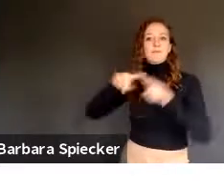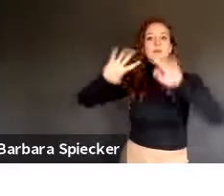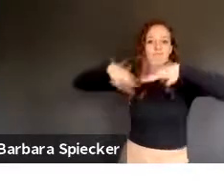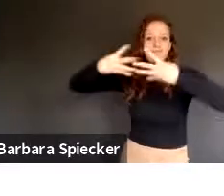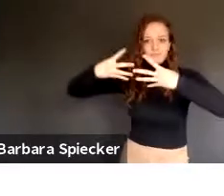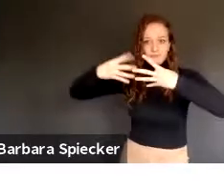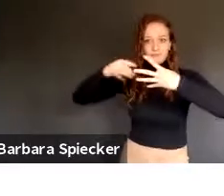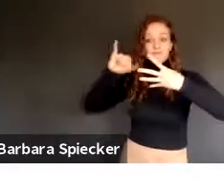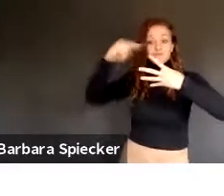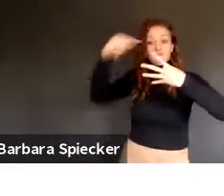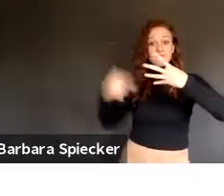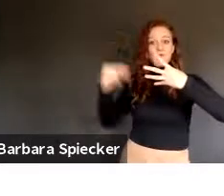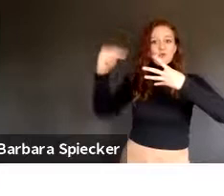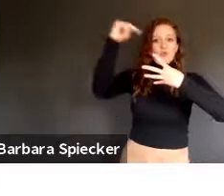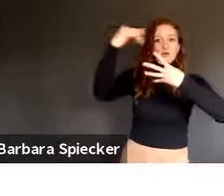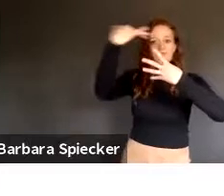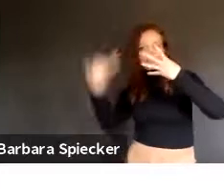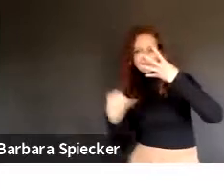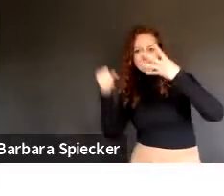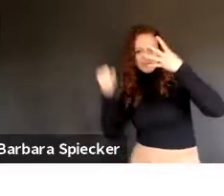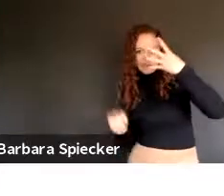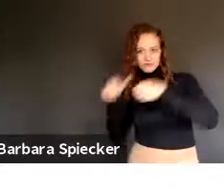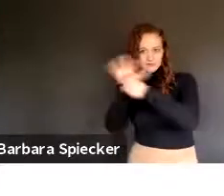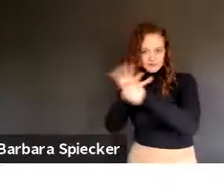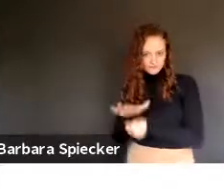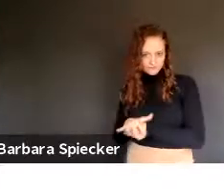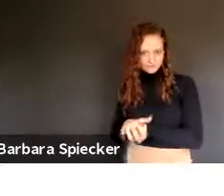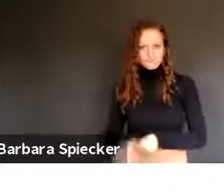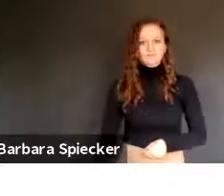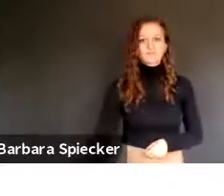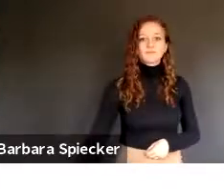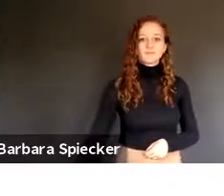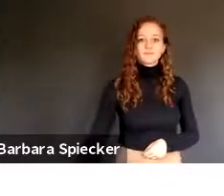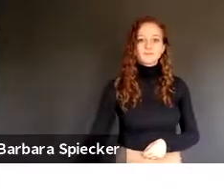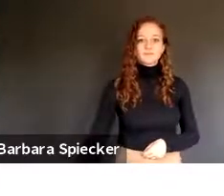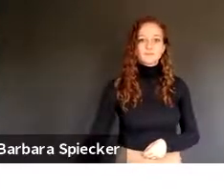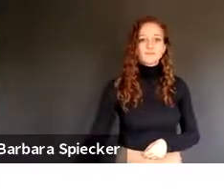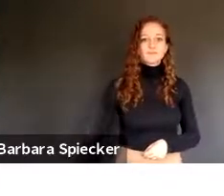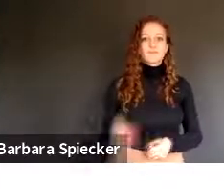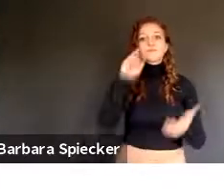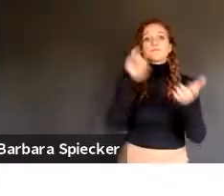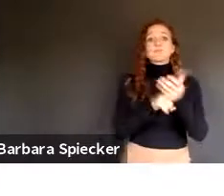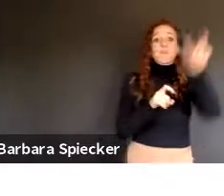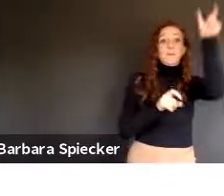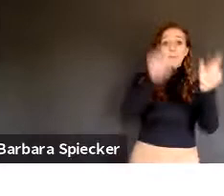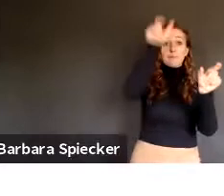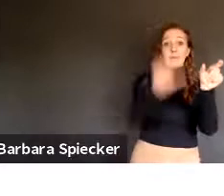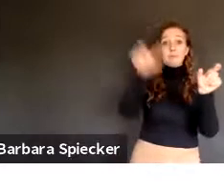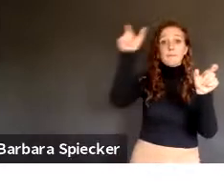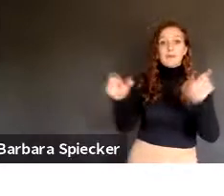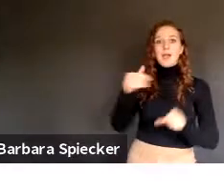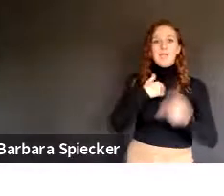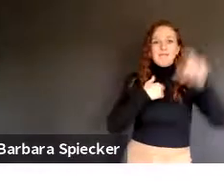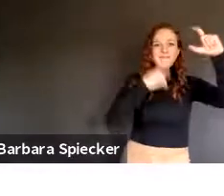Roy G. Biv backward for the Oregon coast sites, the cold colors more toward the north, and